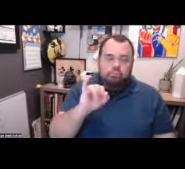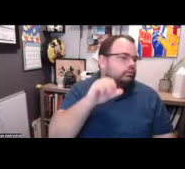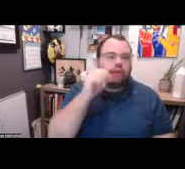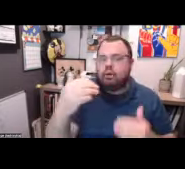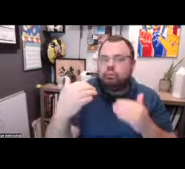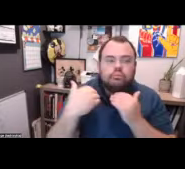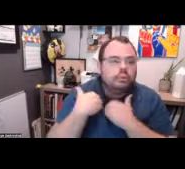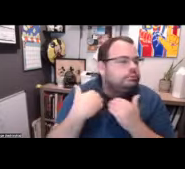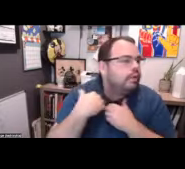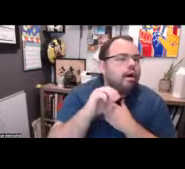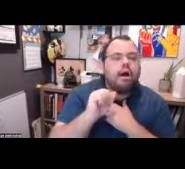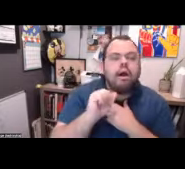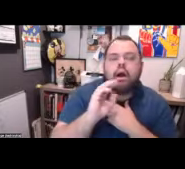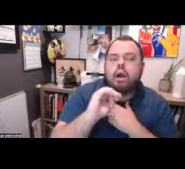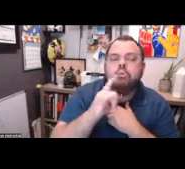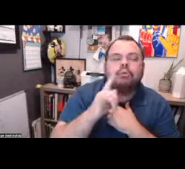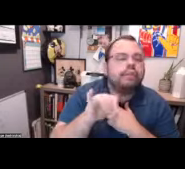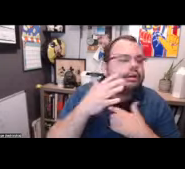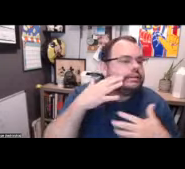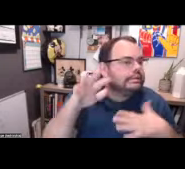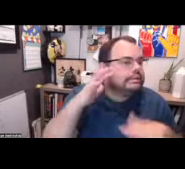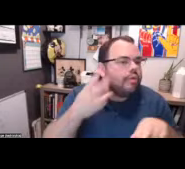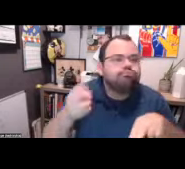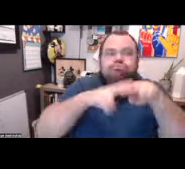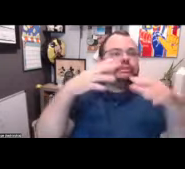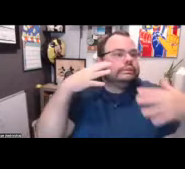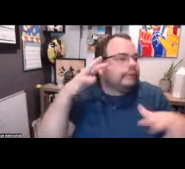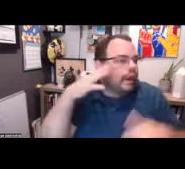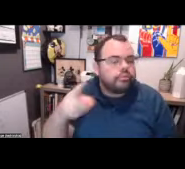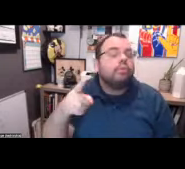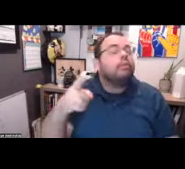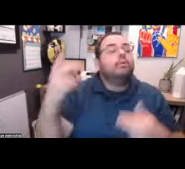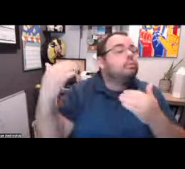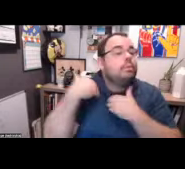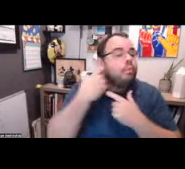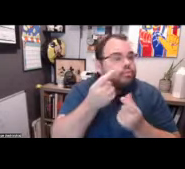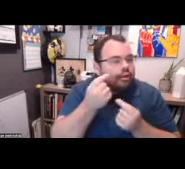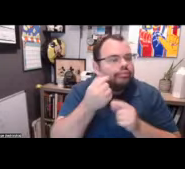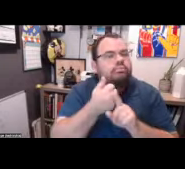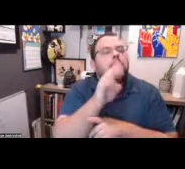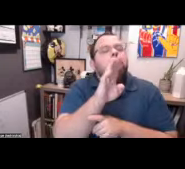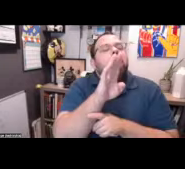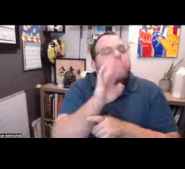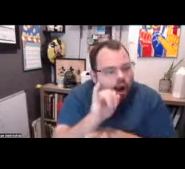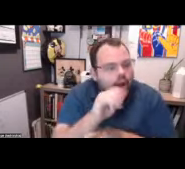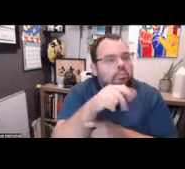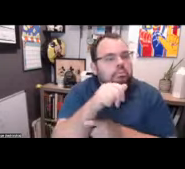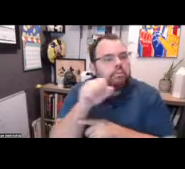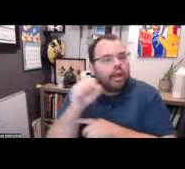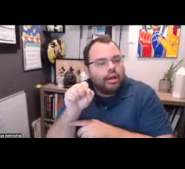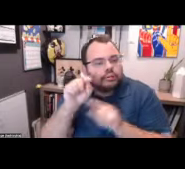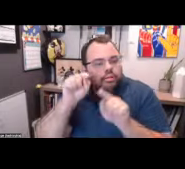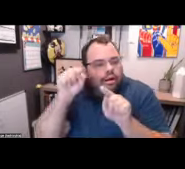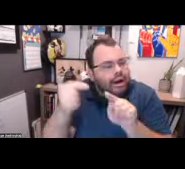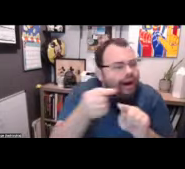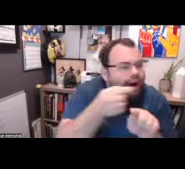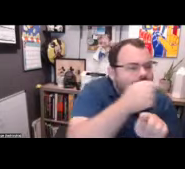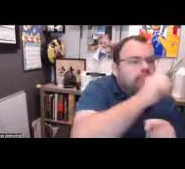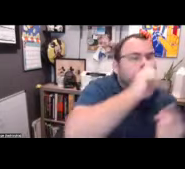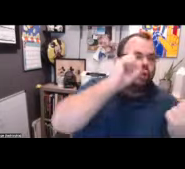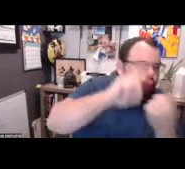those do. A CI does not amplify sound. A CI